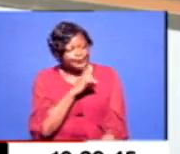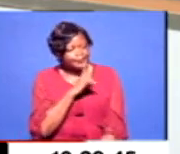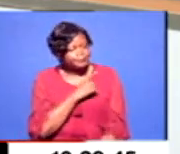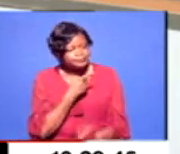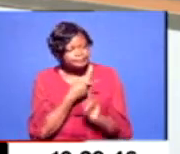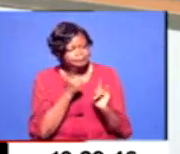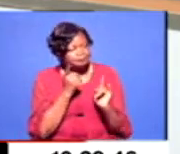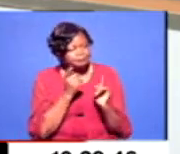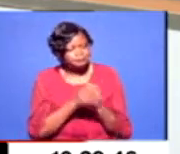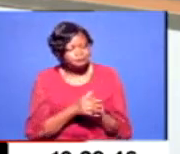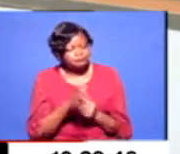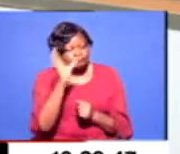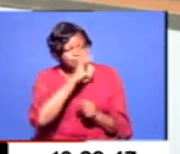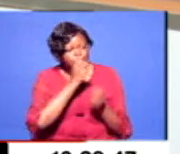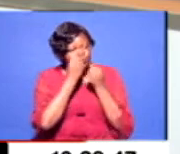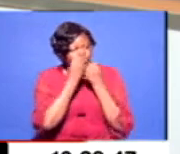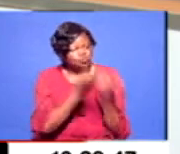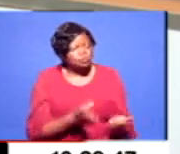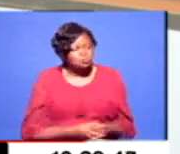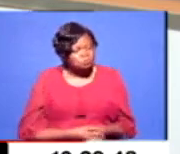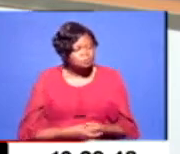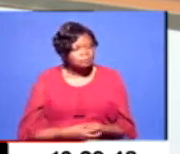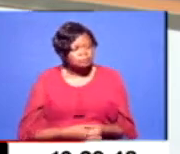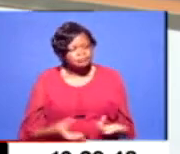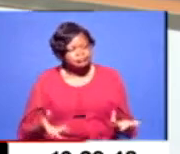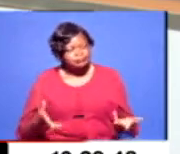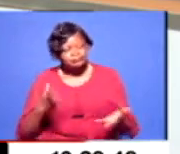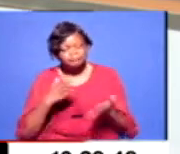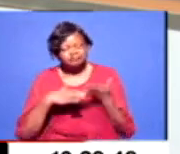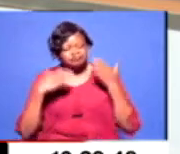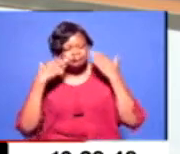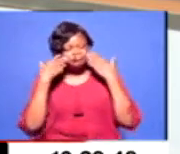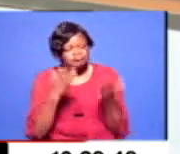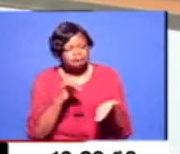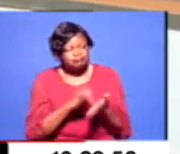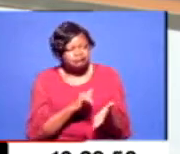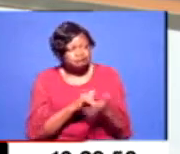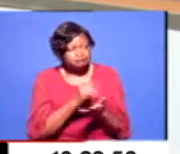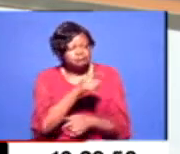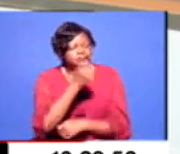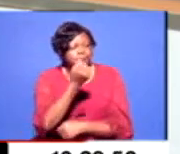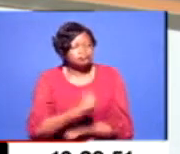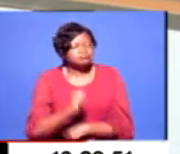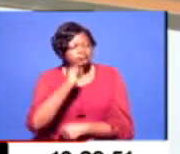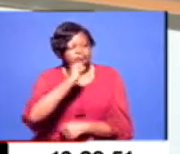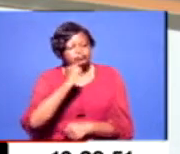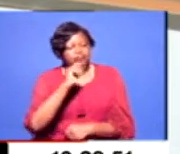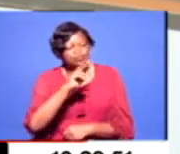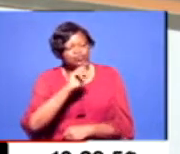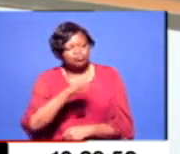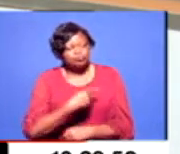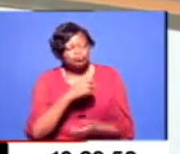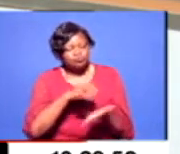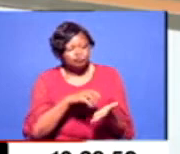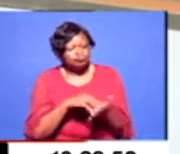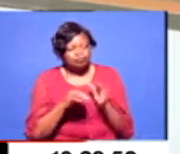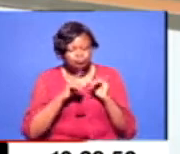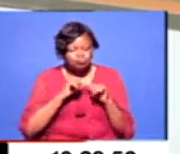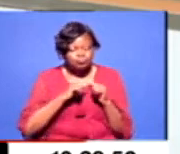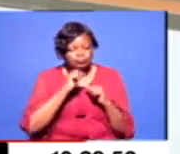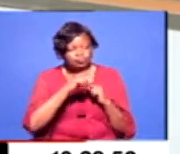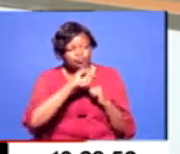lack information. Some don't know that is abuse. Yeah. 2,000 cases. We're talking about January and